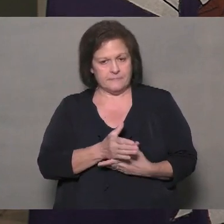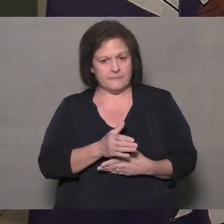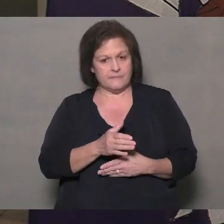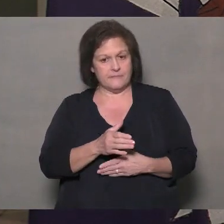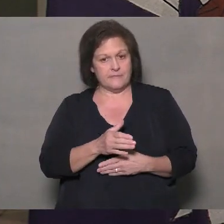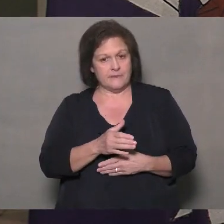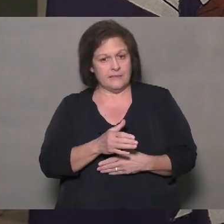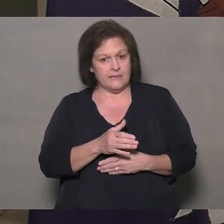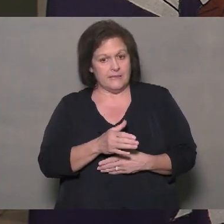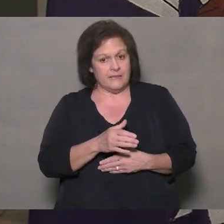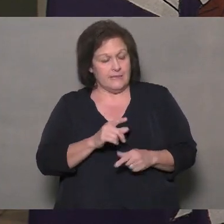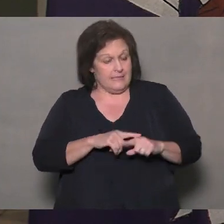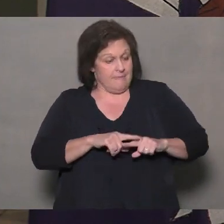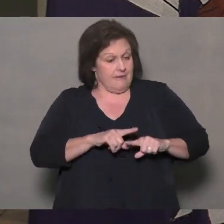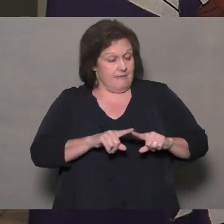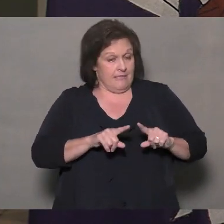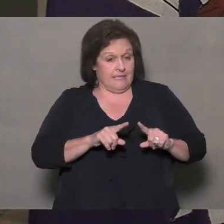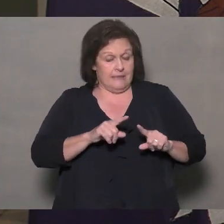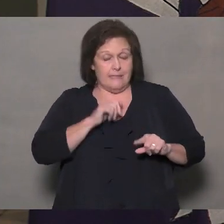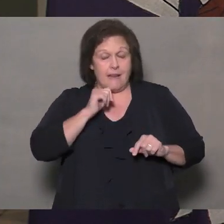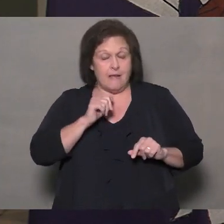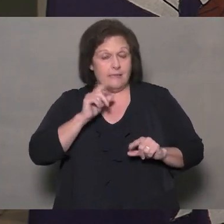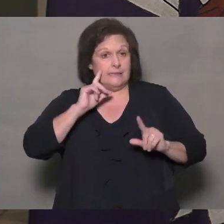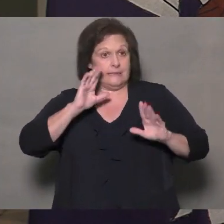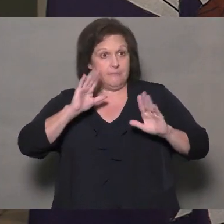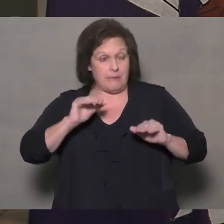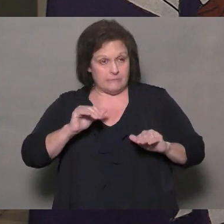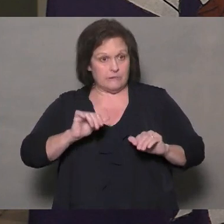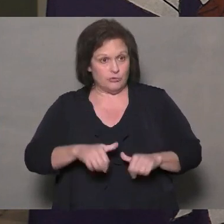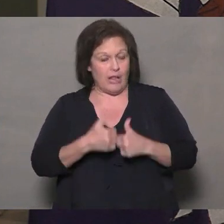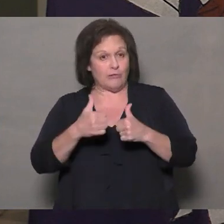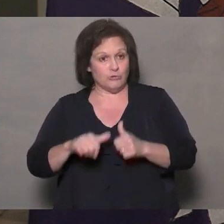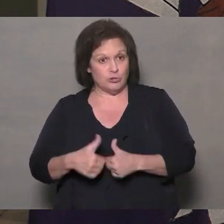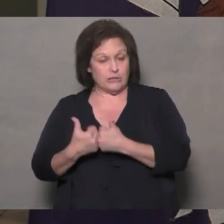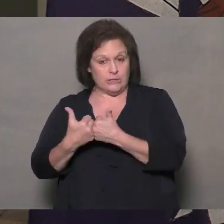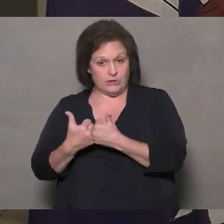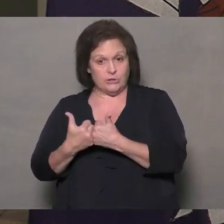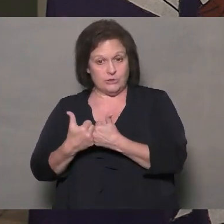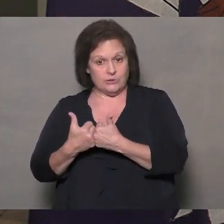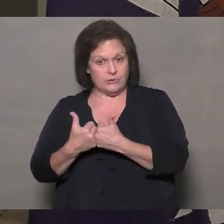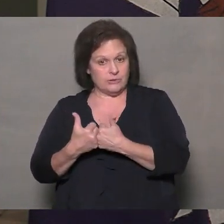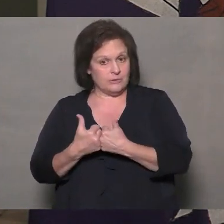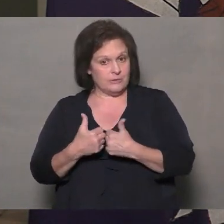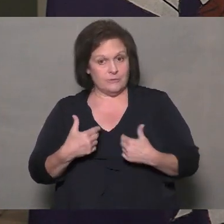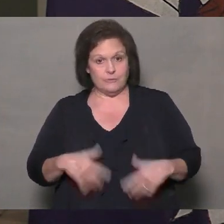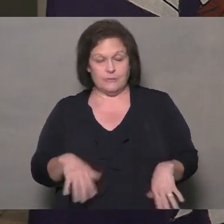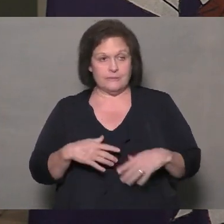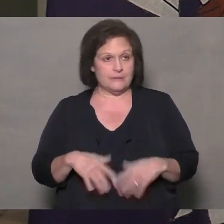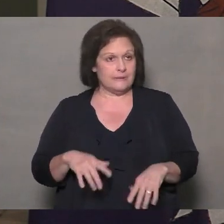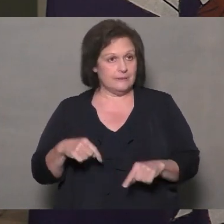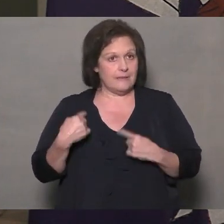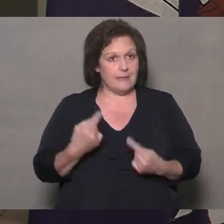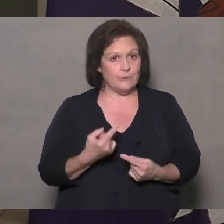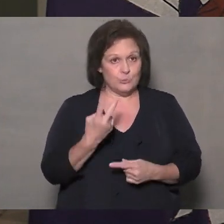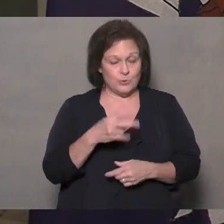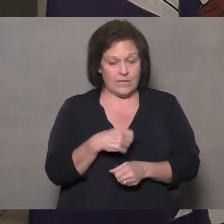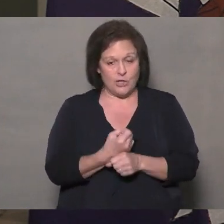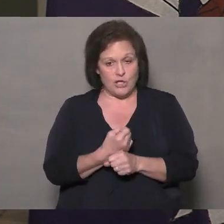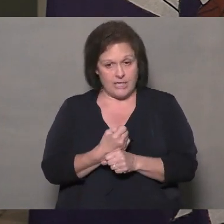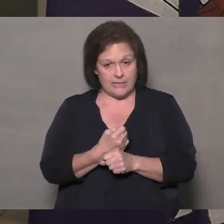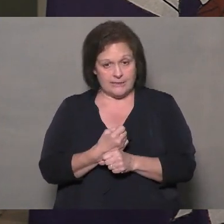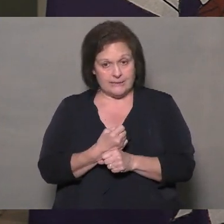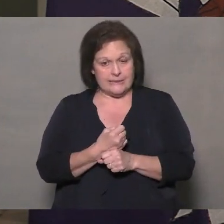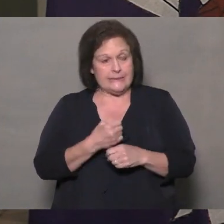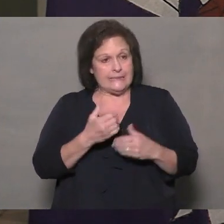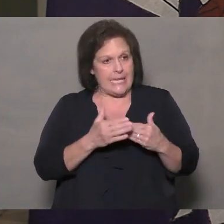In the face of multiple unexpected challenges we've had in over the past 2 years, it is